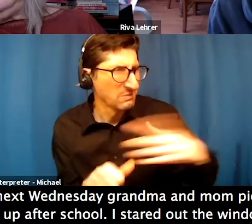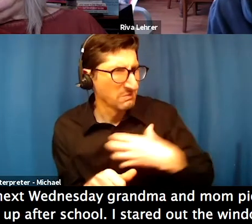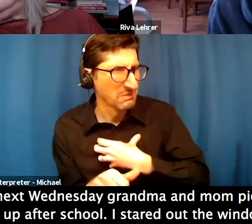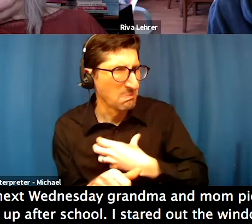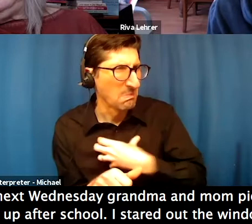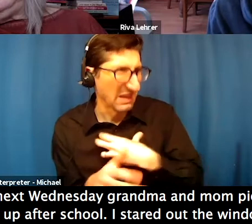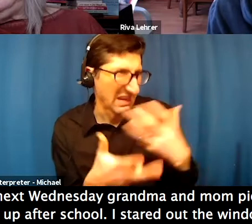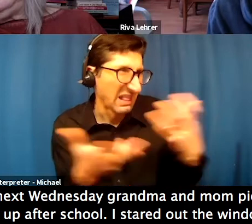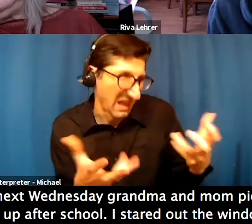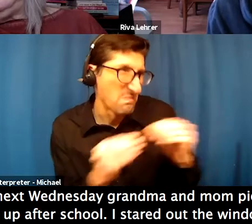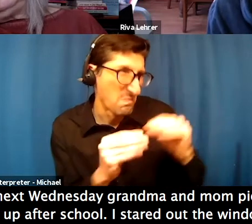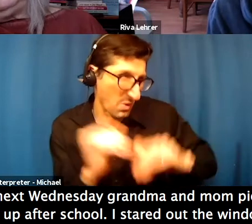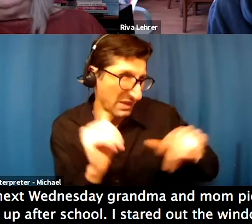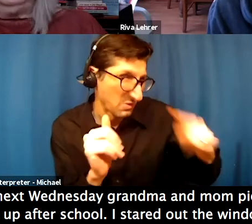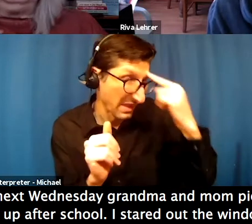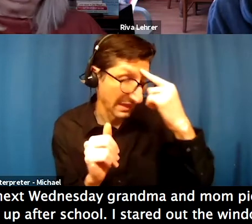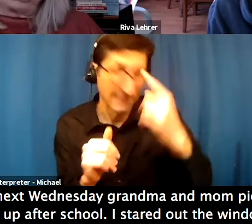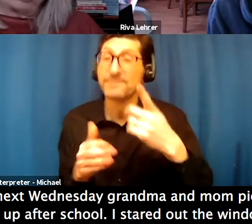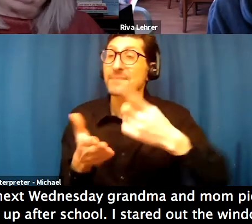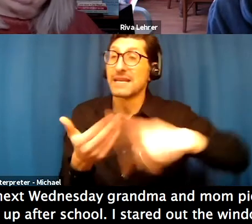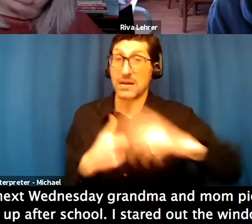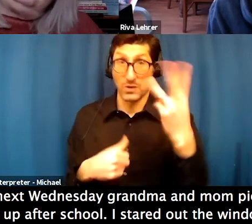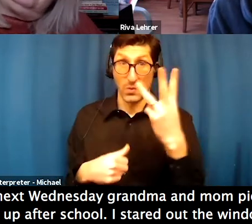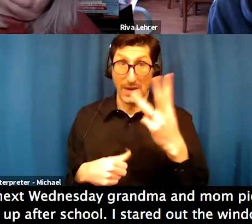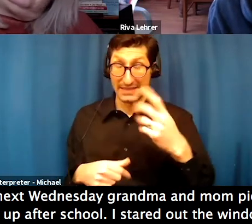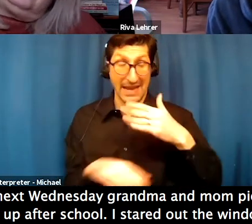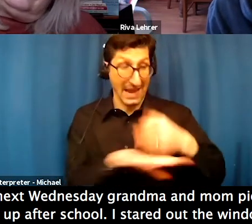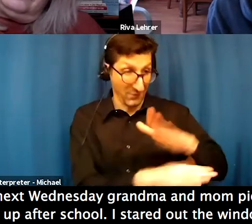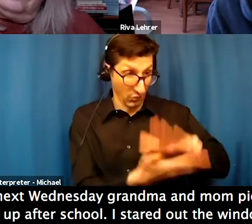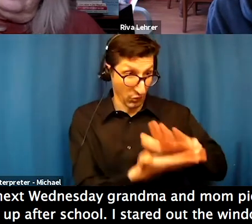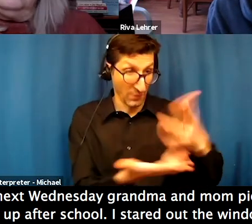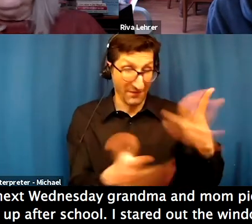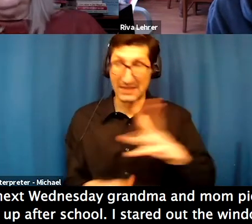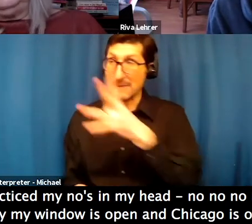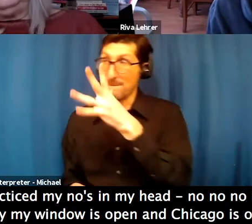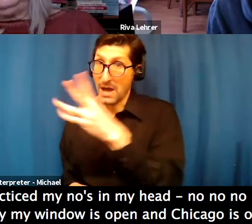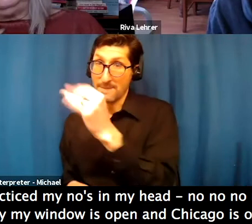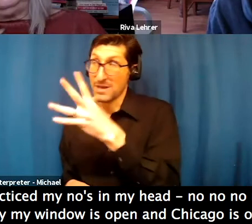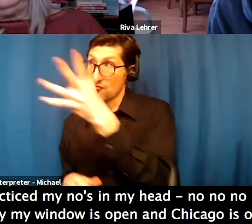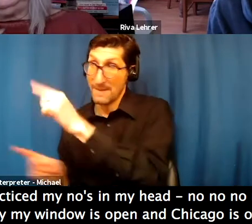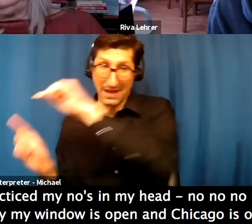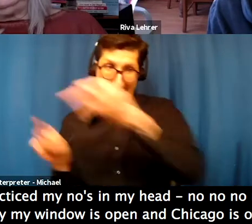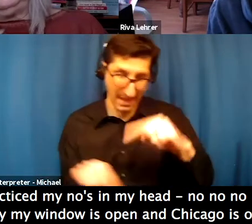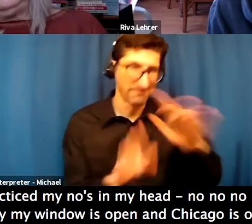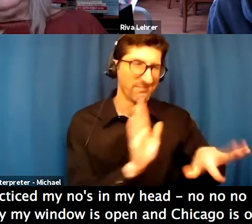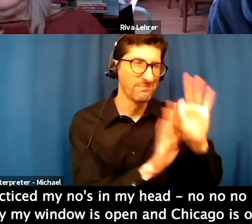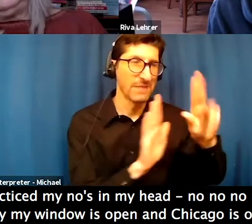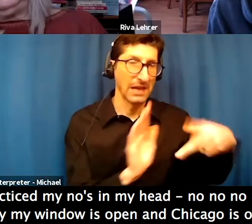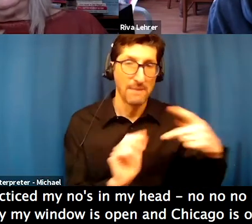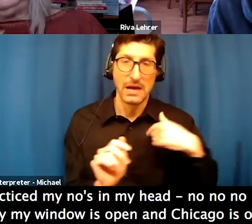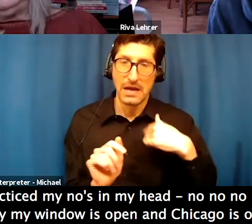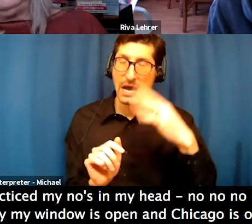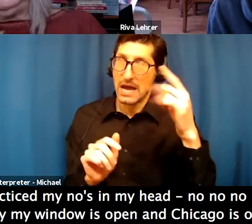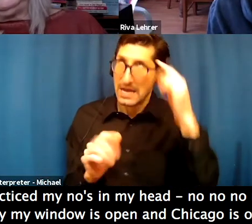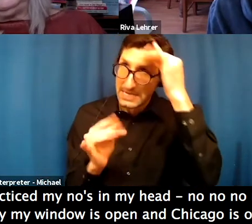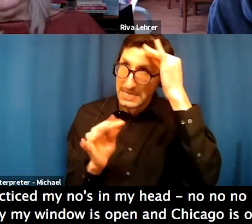The next Wednesday, grandma and mom picked me up after school. I stared out the window and practiced my nose in my head.